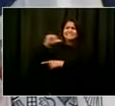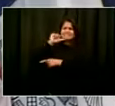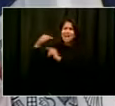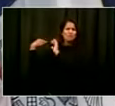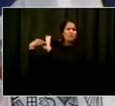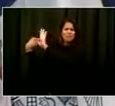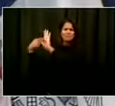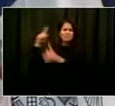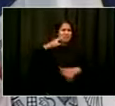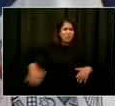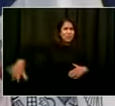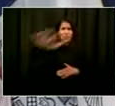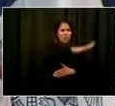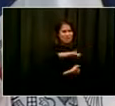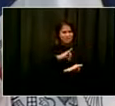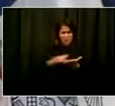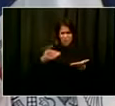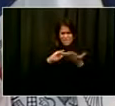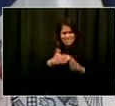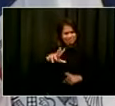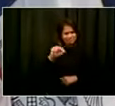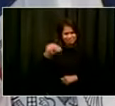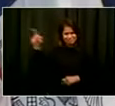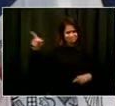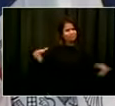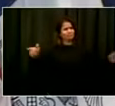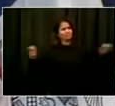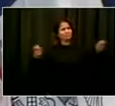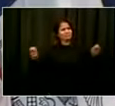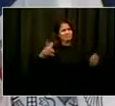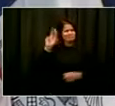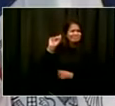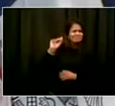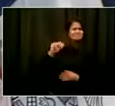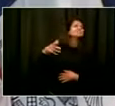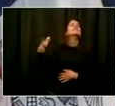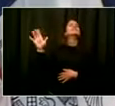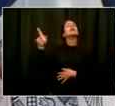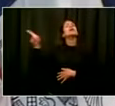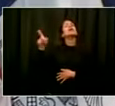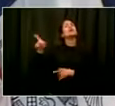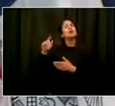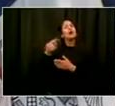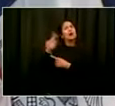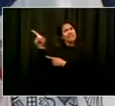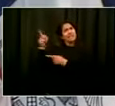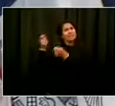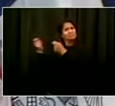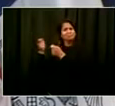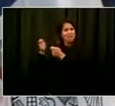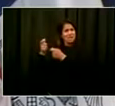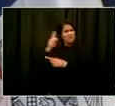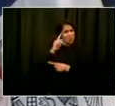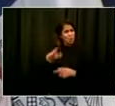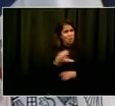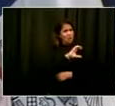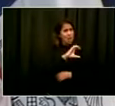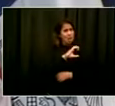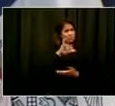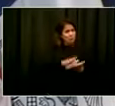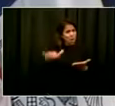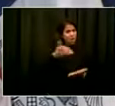of the NYPD. It would tell you, having gotten a real good sense of the members of this police force, they hold a